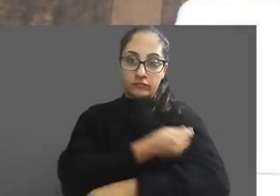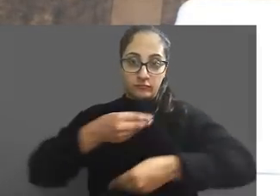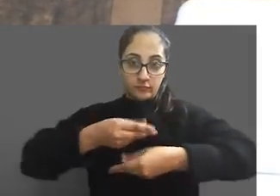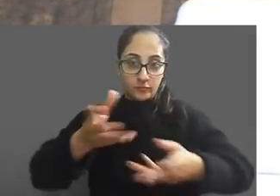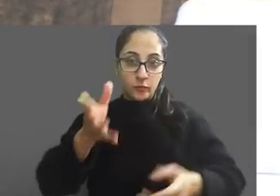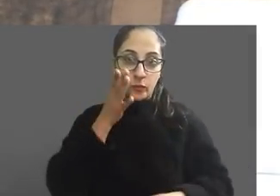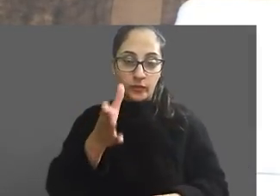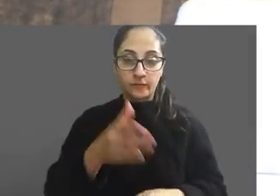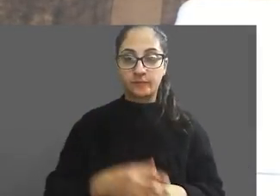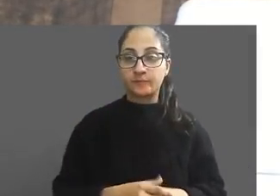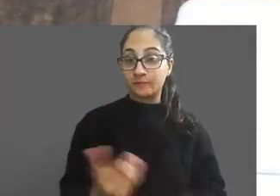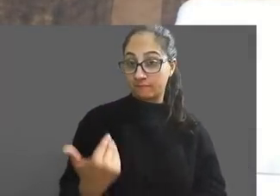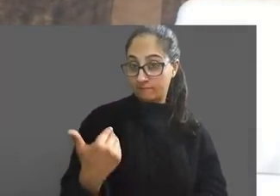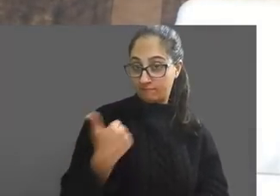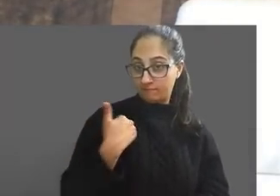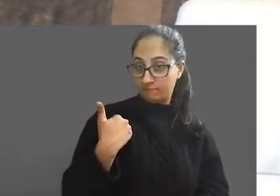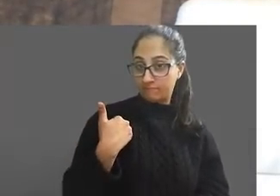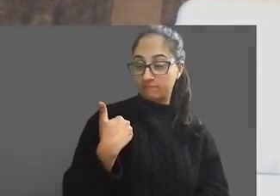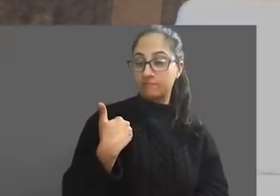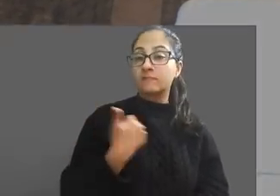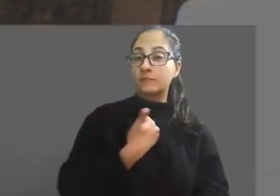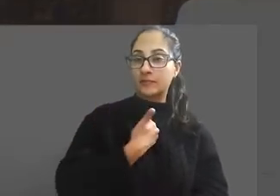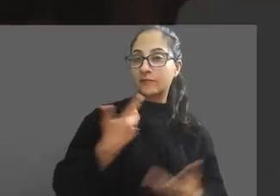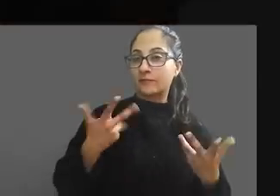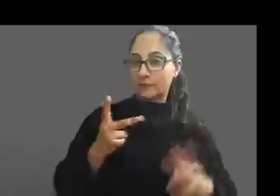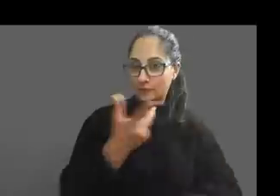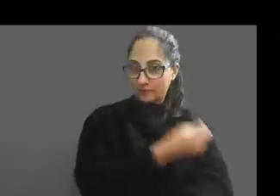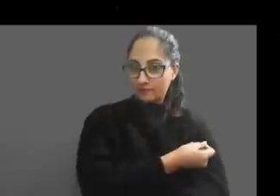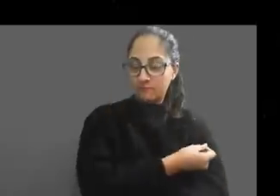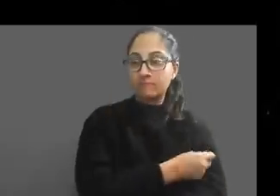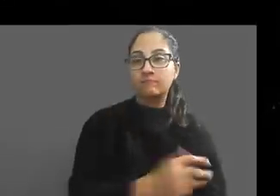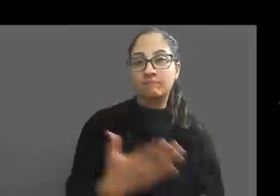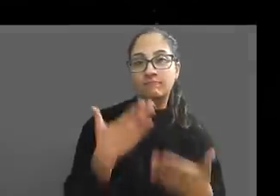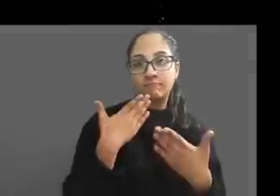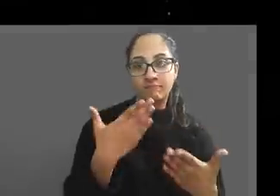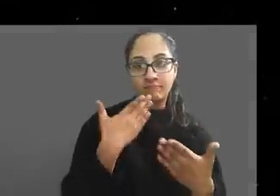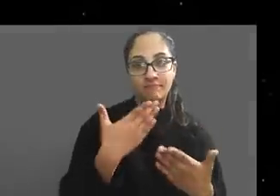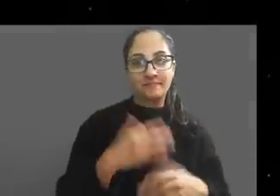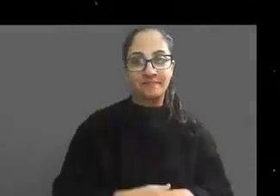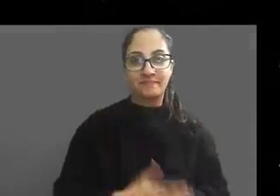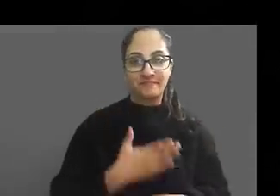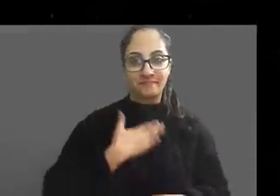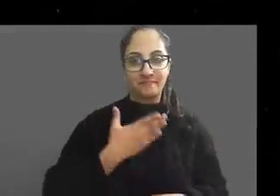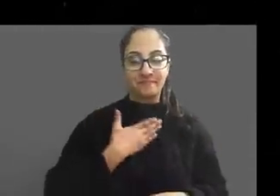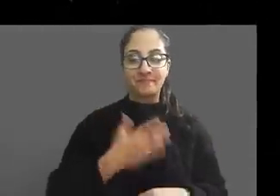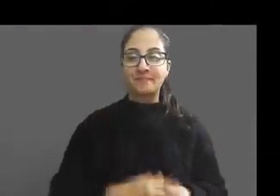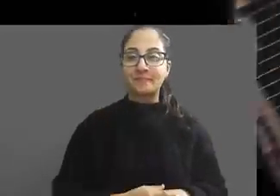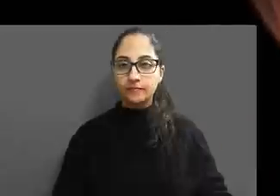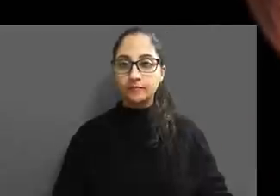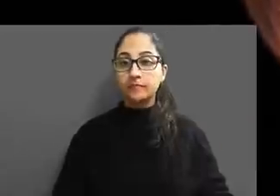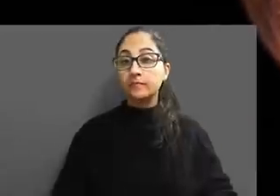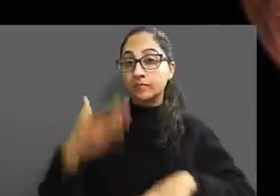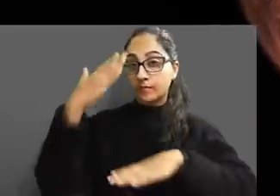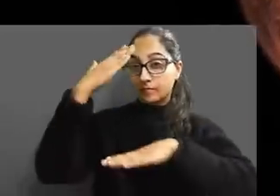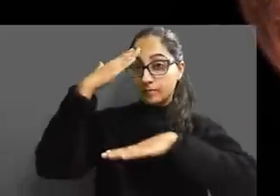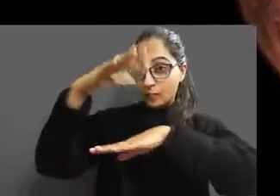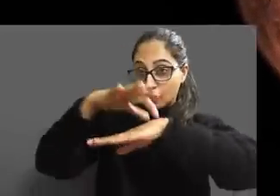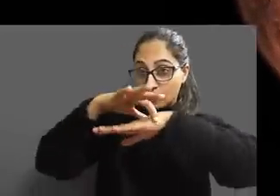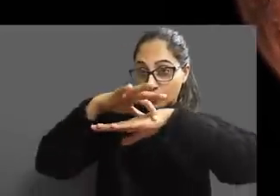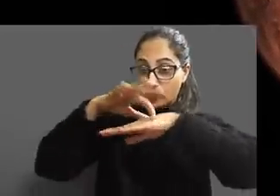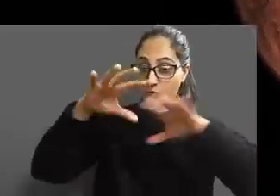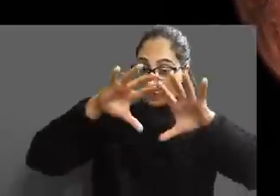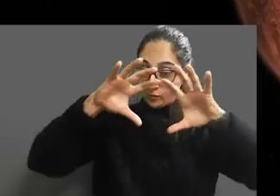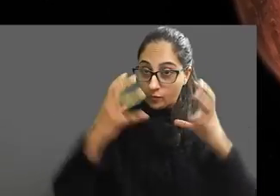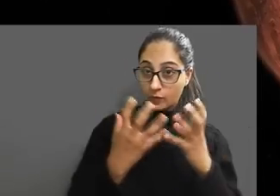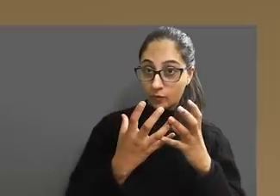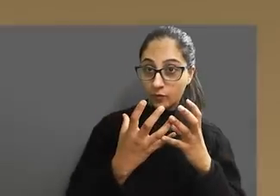was able to get mine a couple days ago, and I'm so grateful for it. This week, we also saw the Mars Perseverance rover